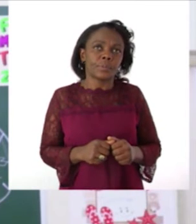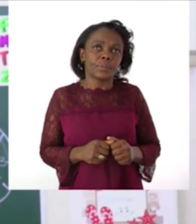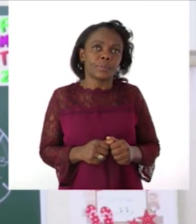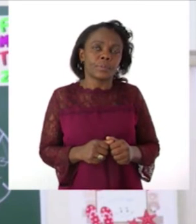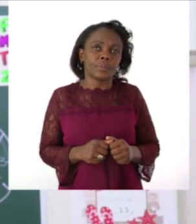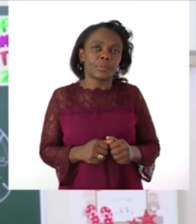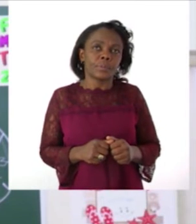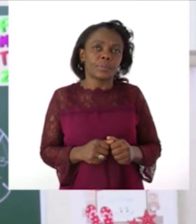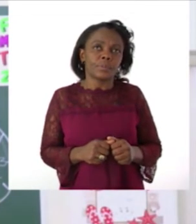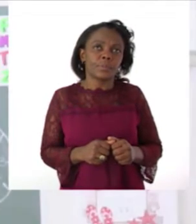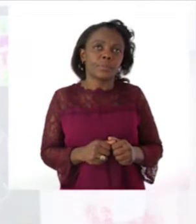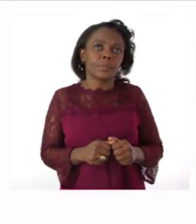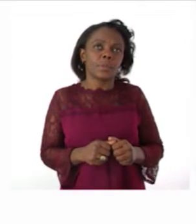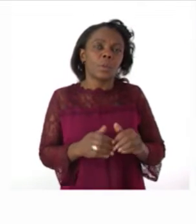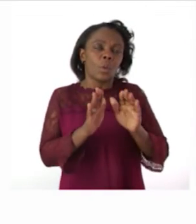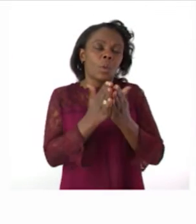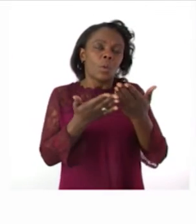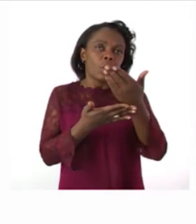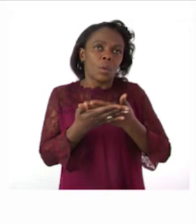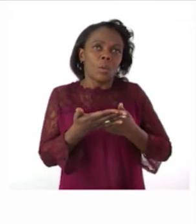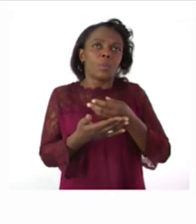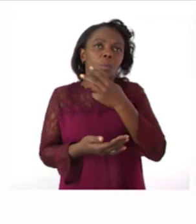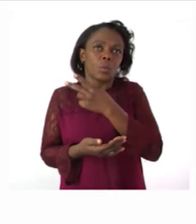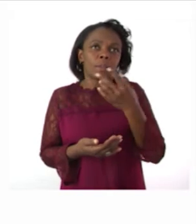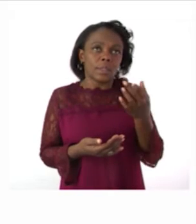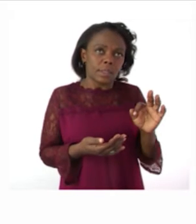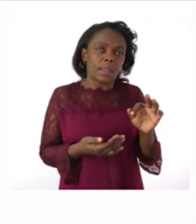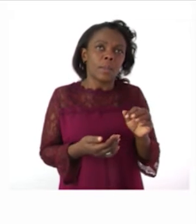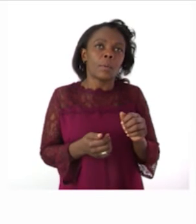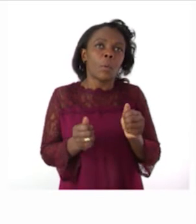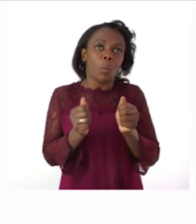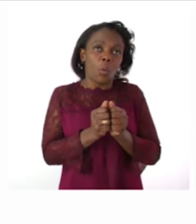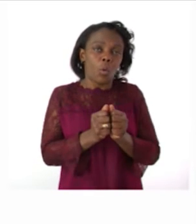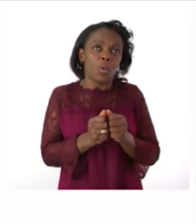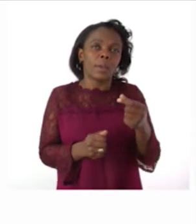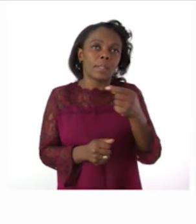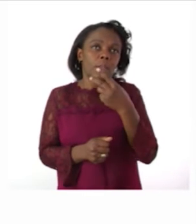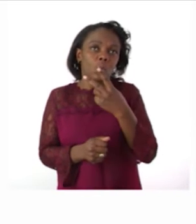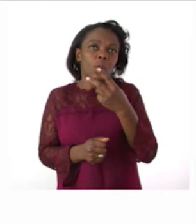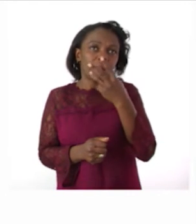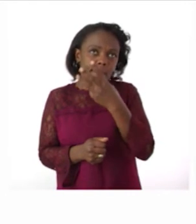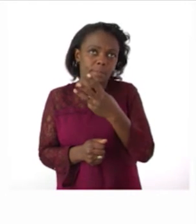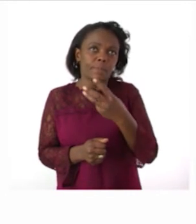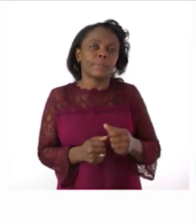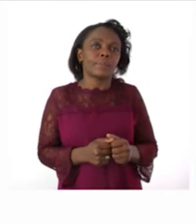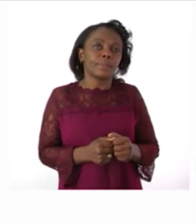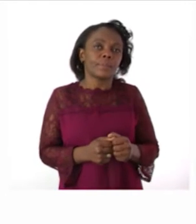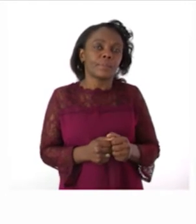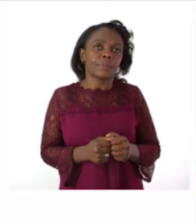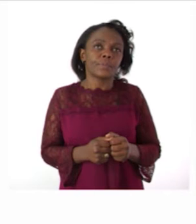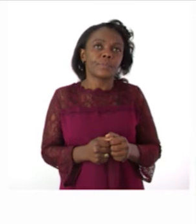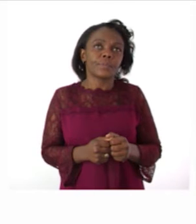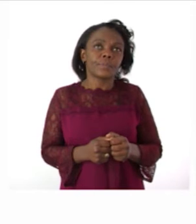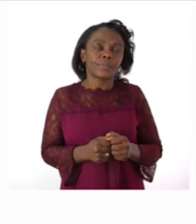Let us proceed to page 29 for both the grade 2 and grade 3. That was wonderful. It's easy exercise. Let's come to